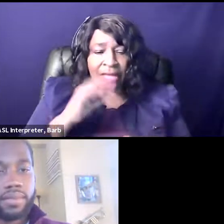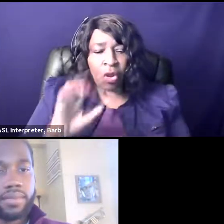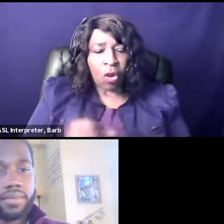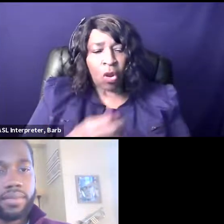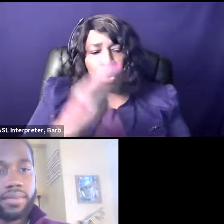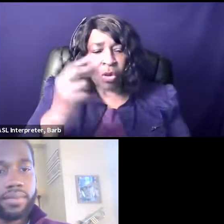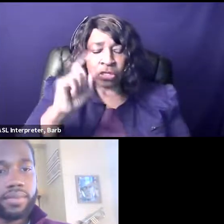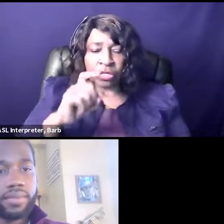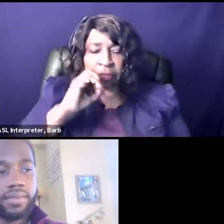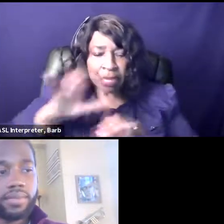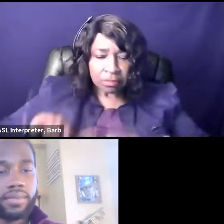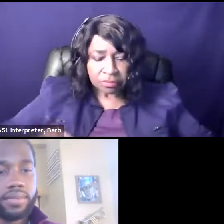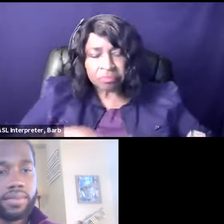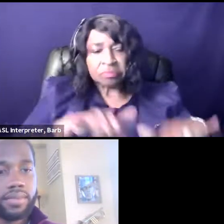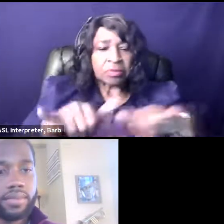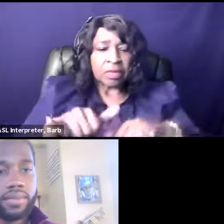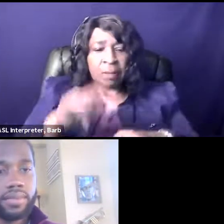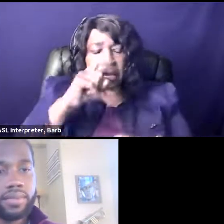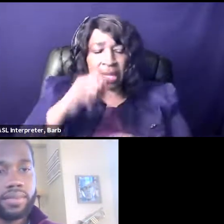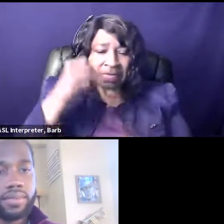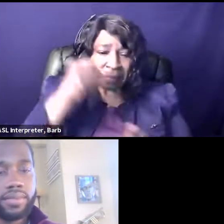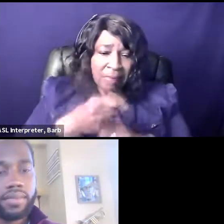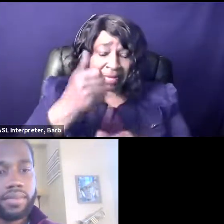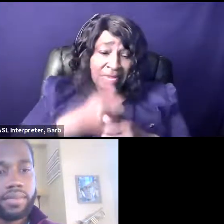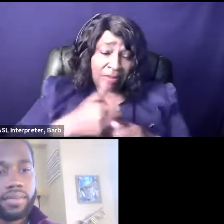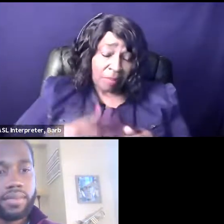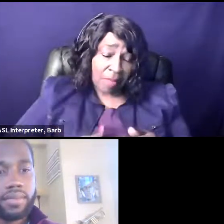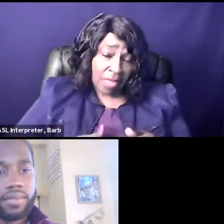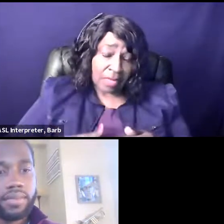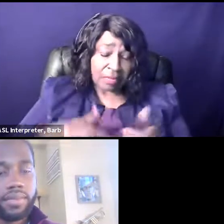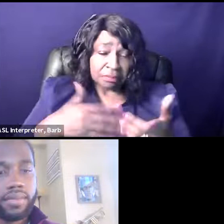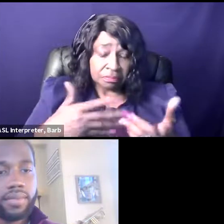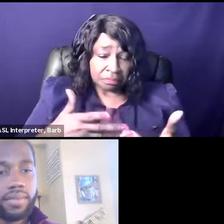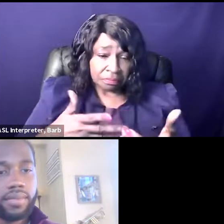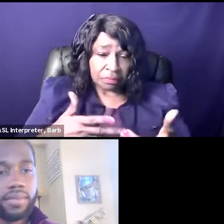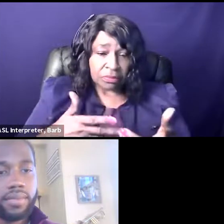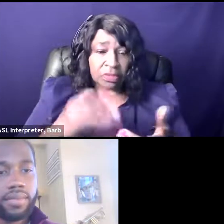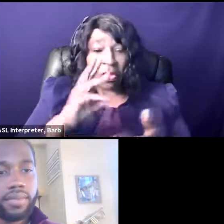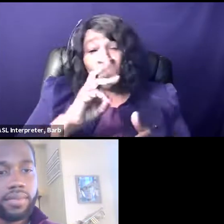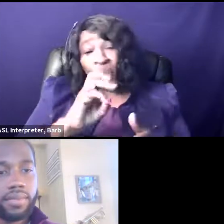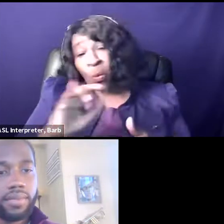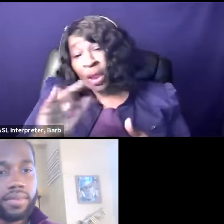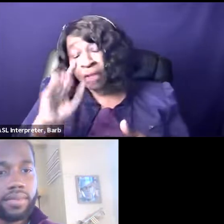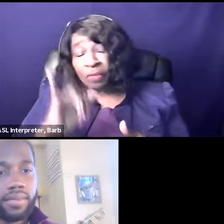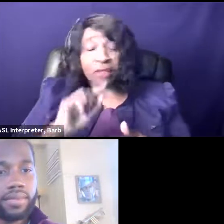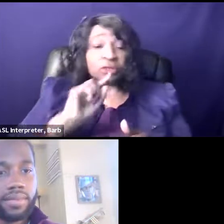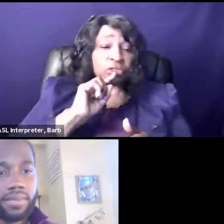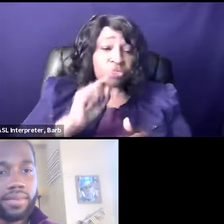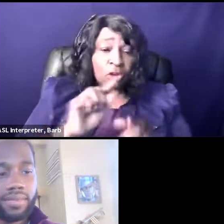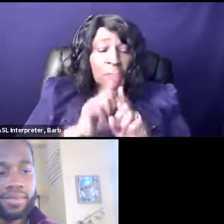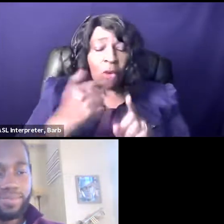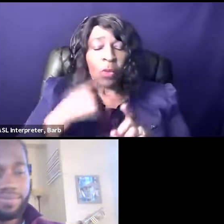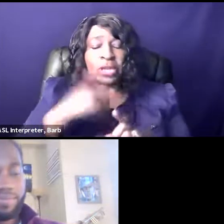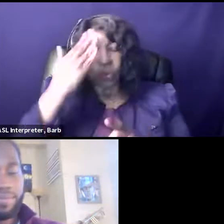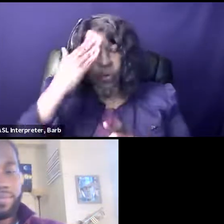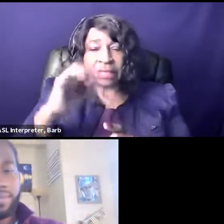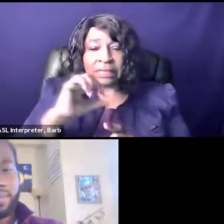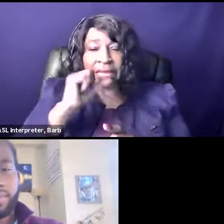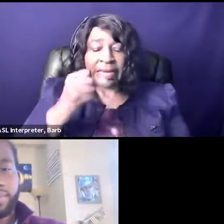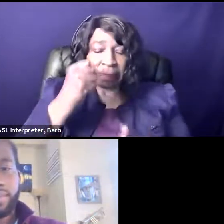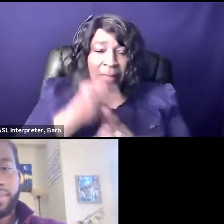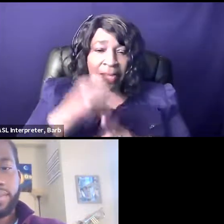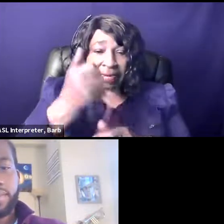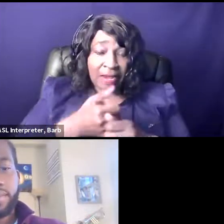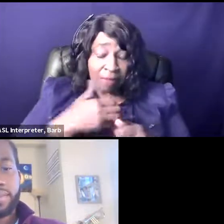a unifier because it's impacting everybody, right? While that is true, we know that it's not impacting everybody the same,